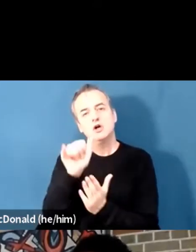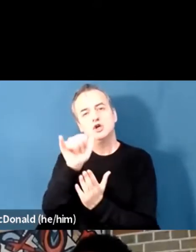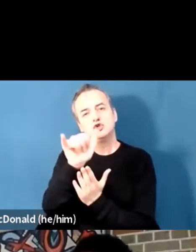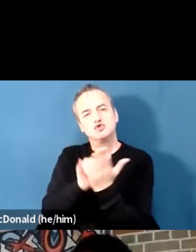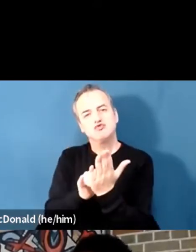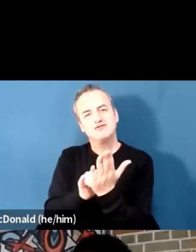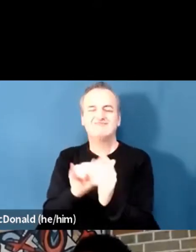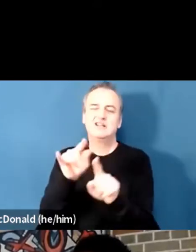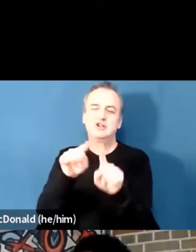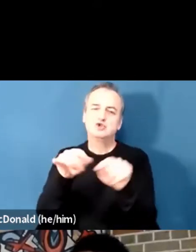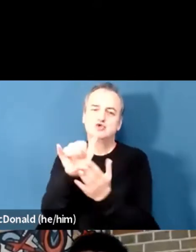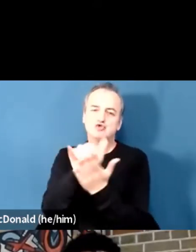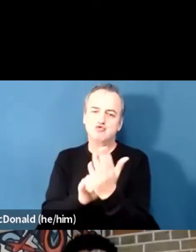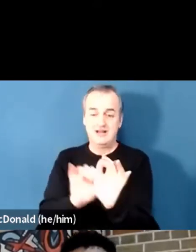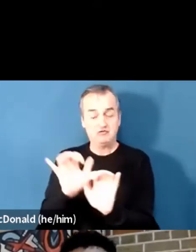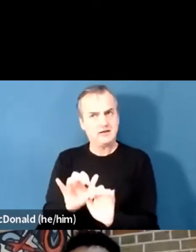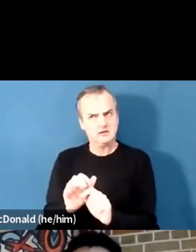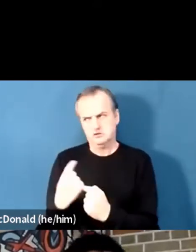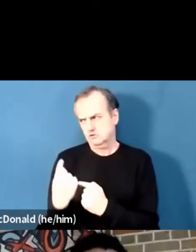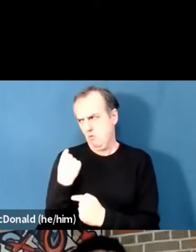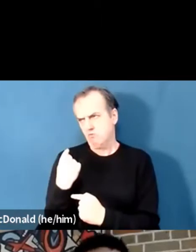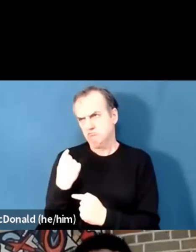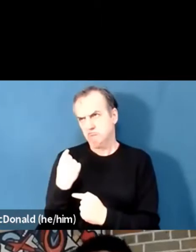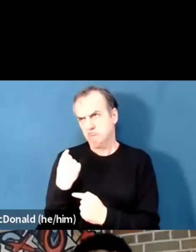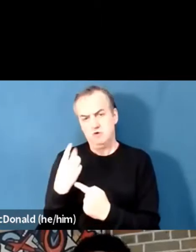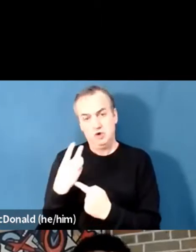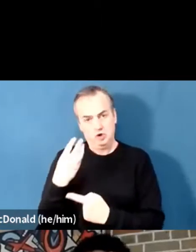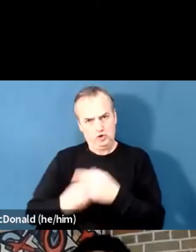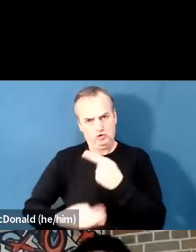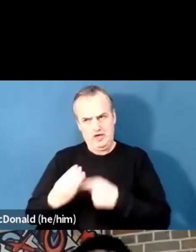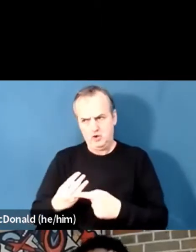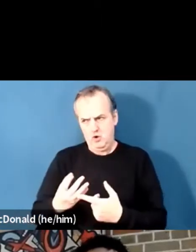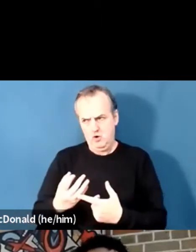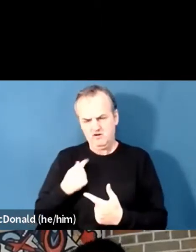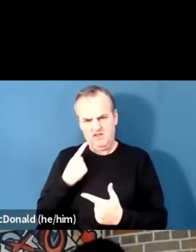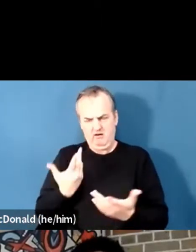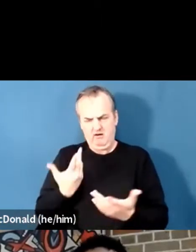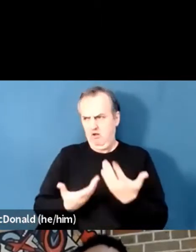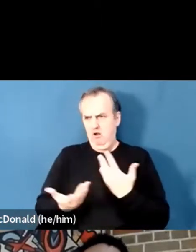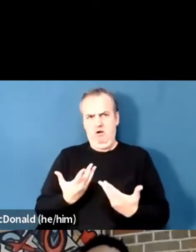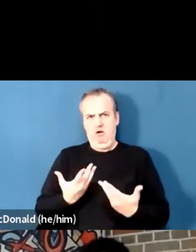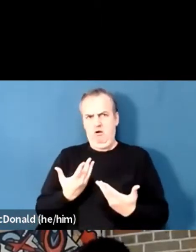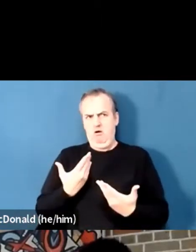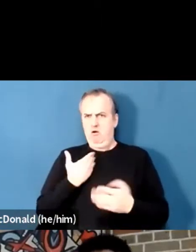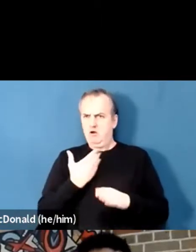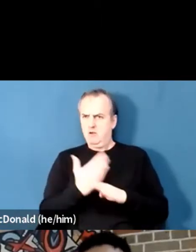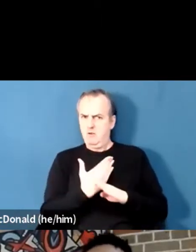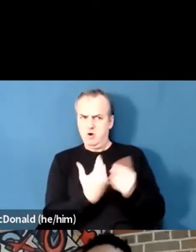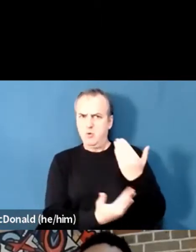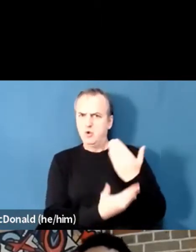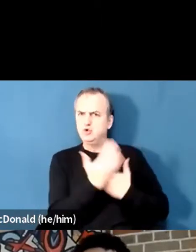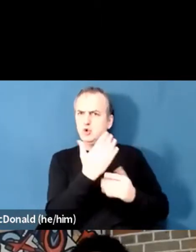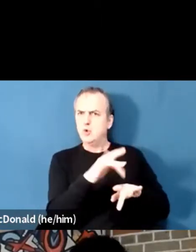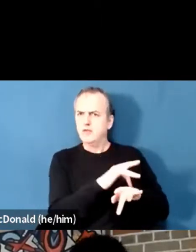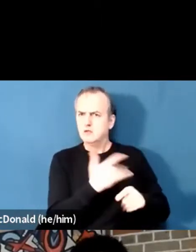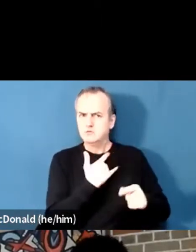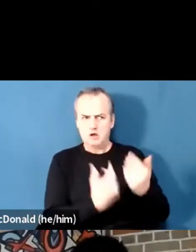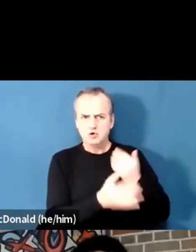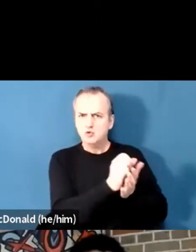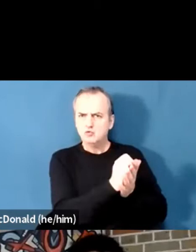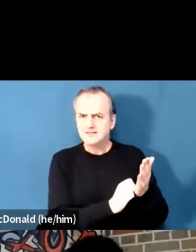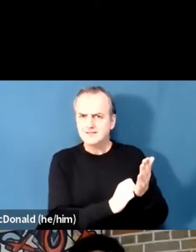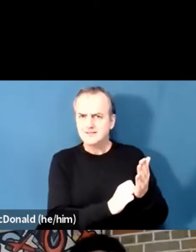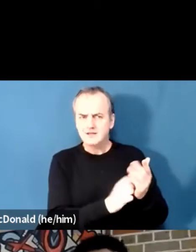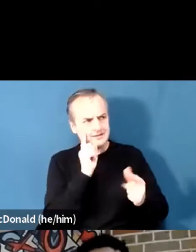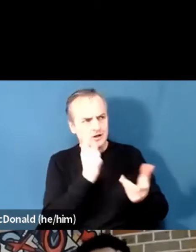And all of a sudden I felt kind of disabled as a storyteller because I'd been working in new writing, in new theatre, and I'd seen stories